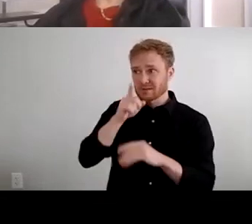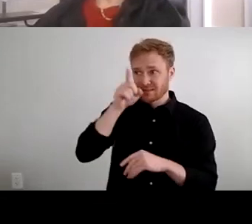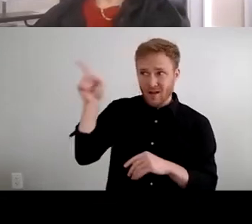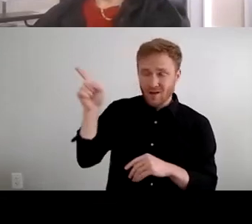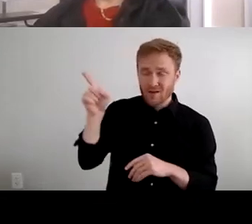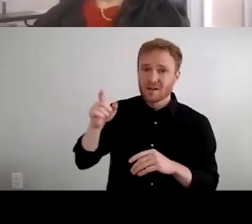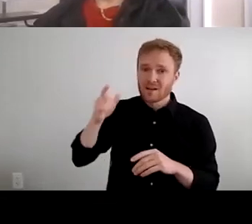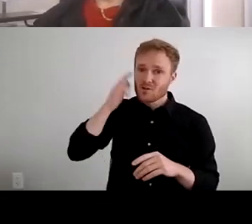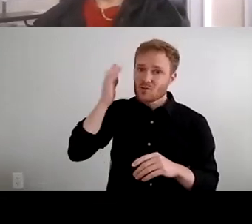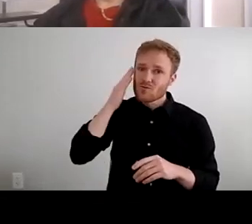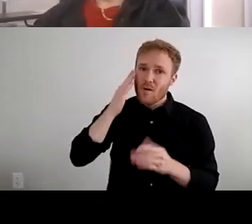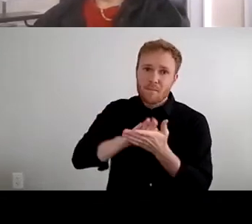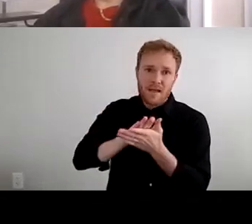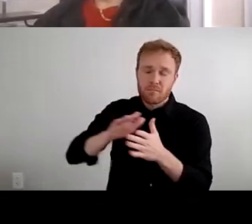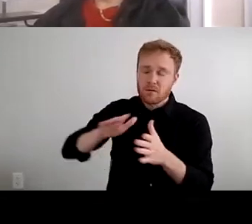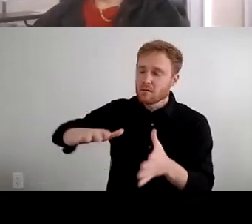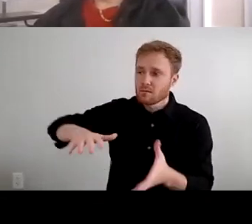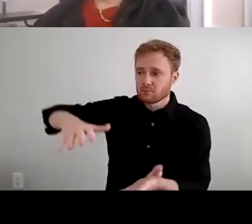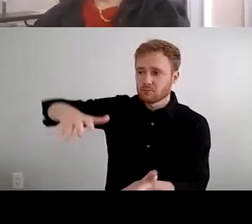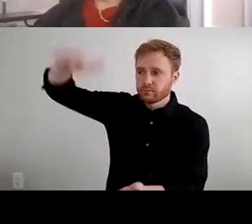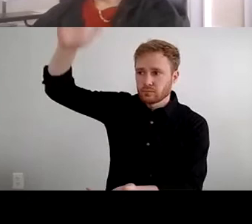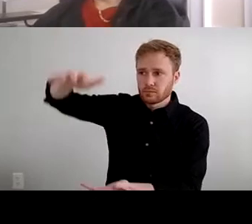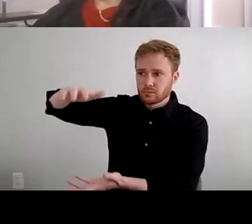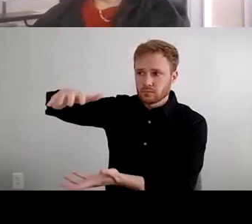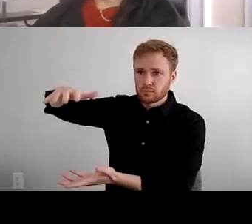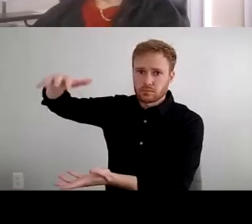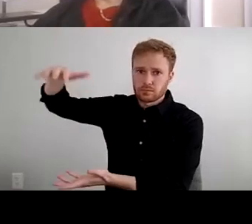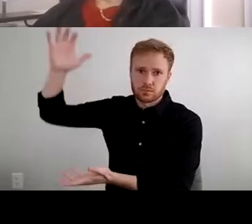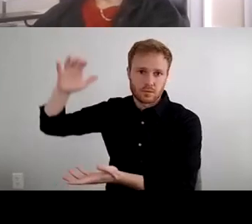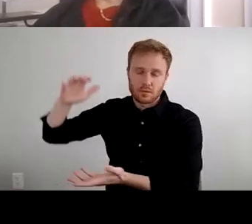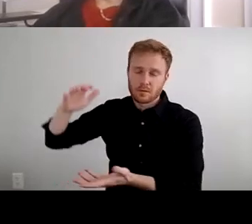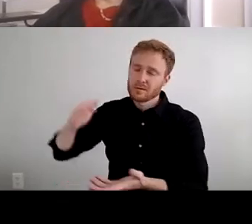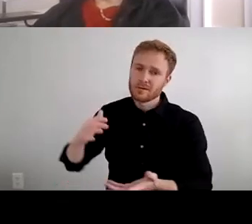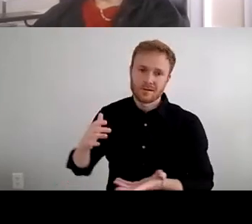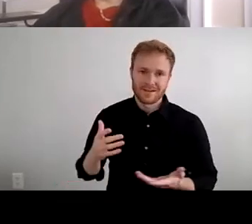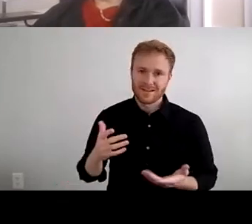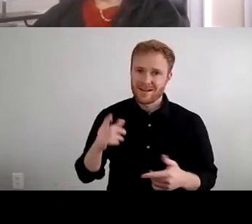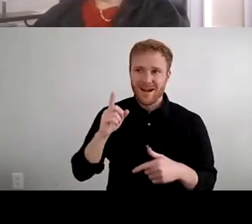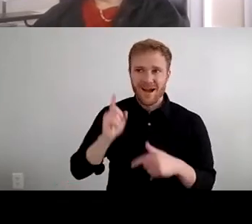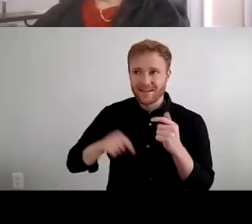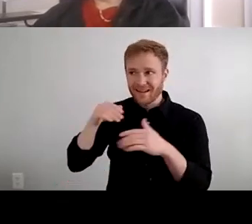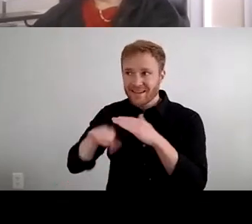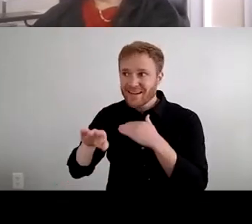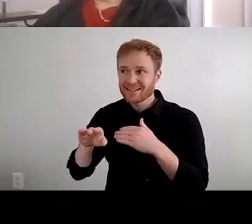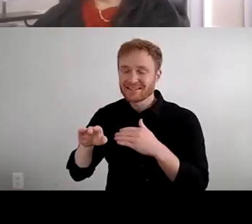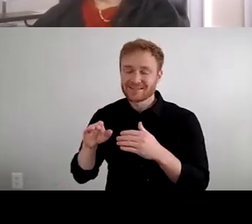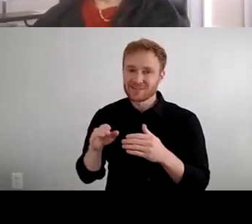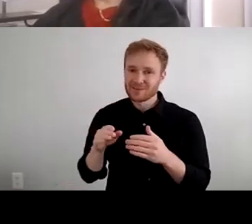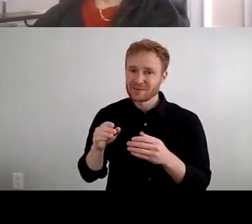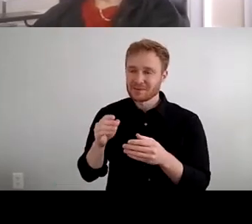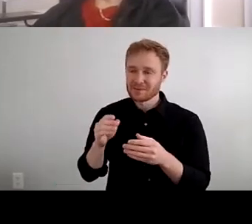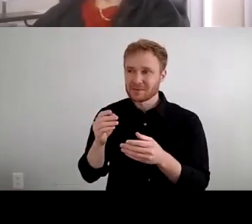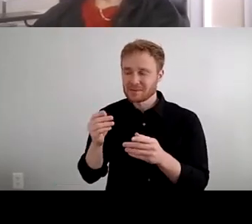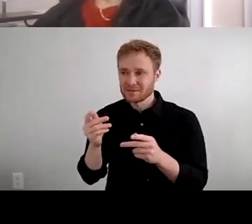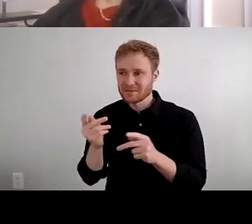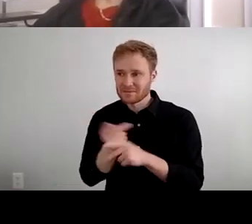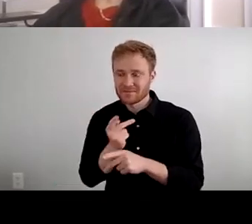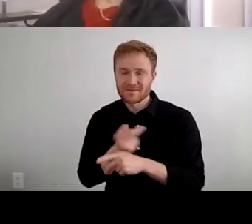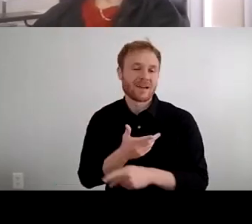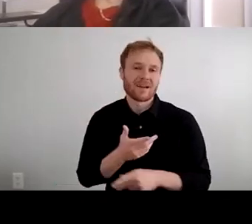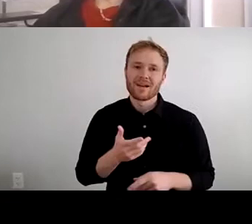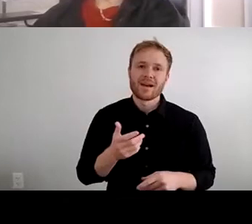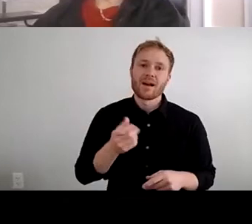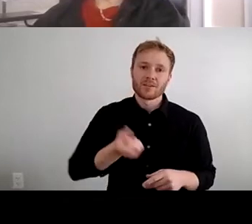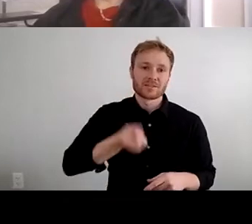sky high with paper and I can't get any of them right now. So I understand that we all need to manage